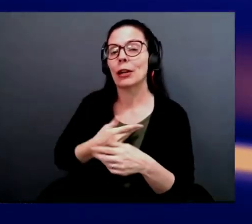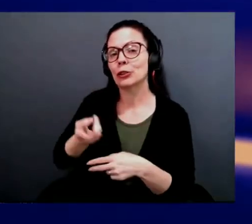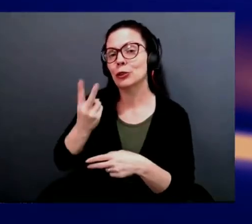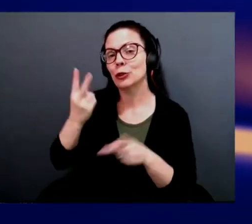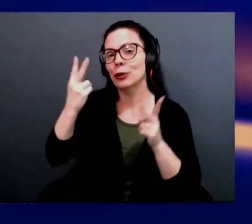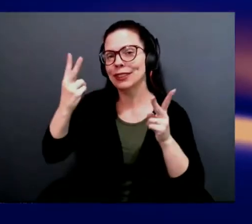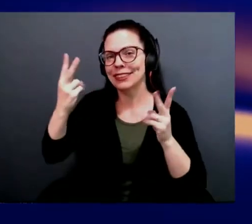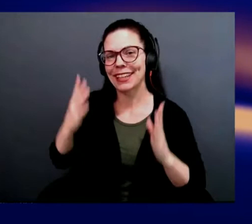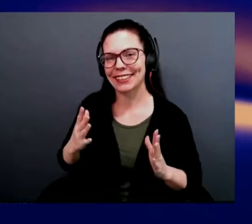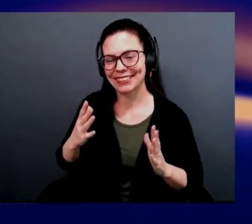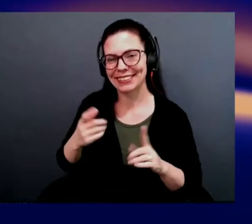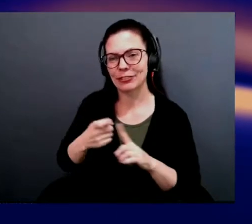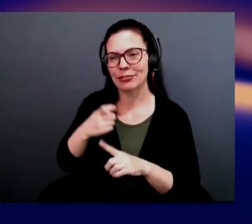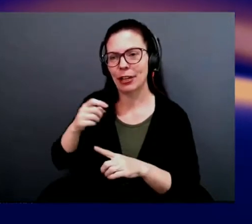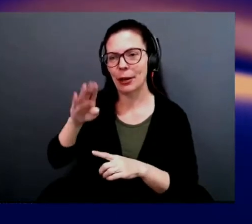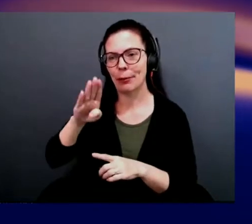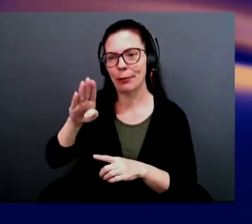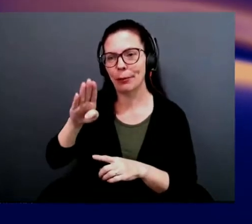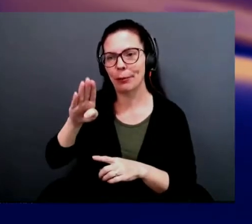from